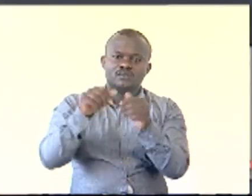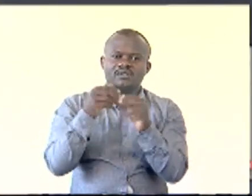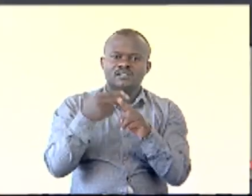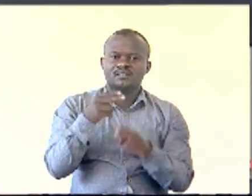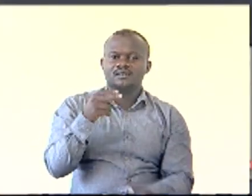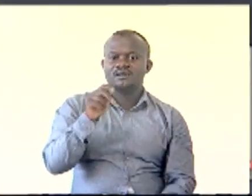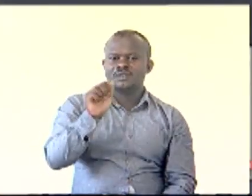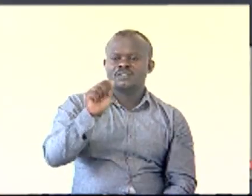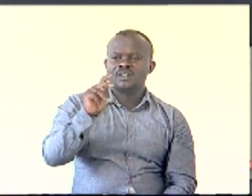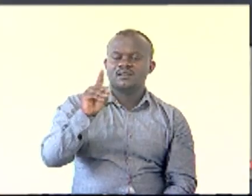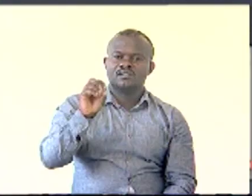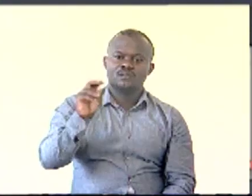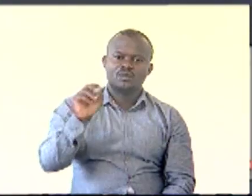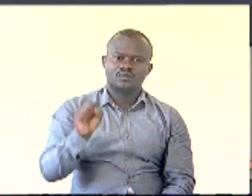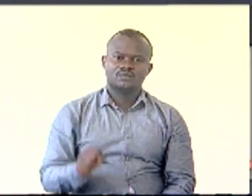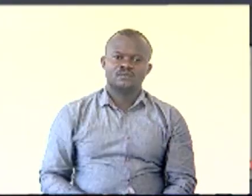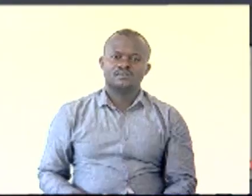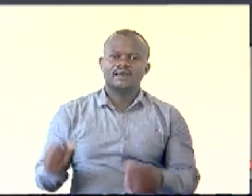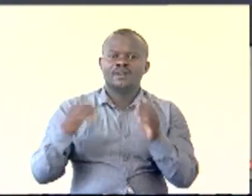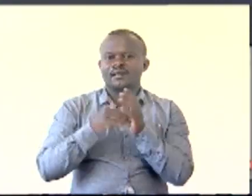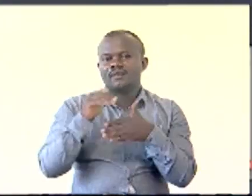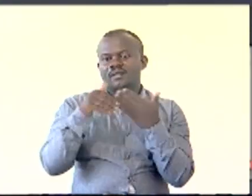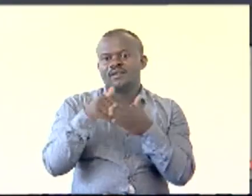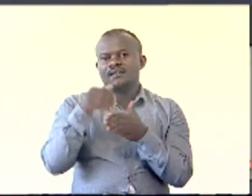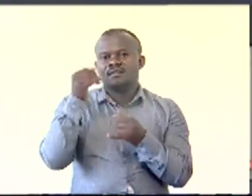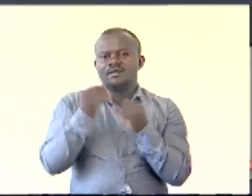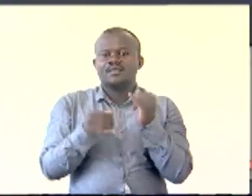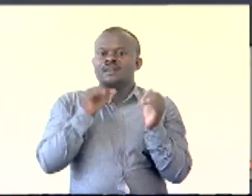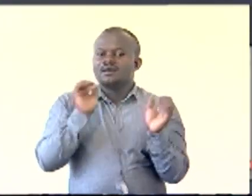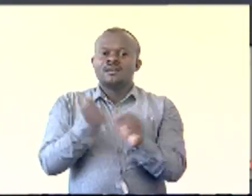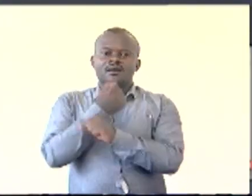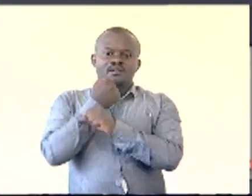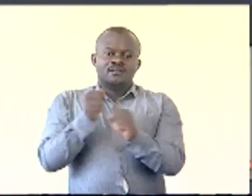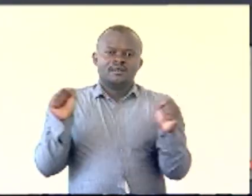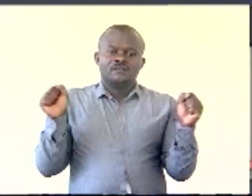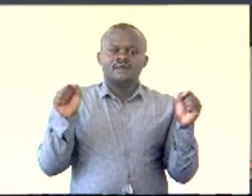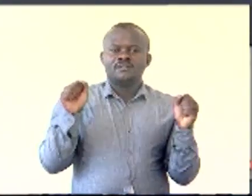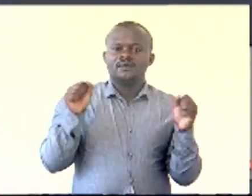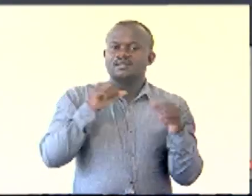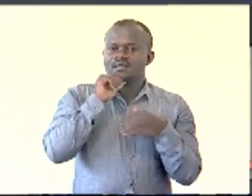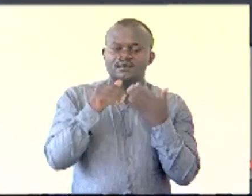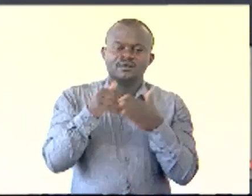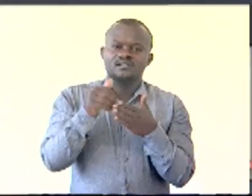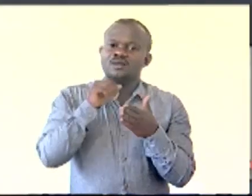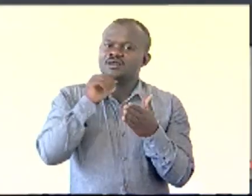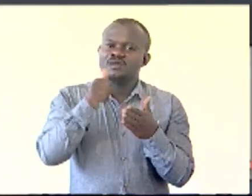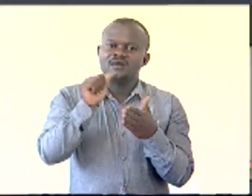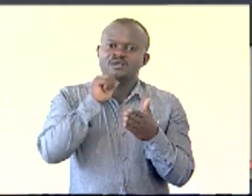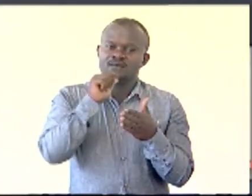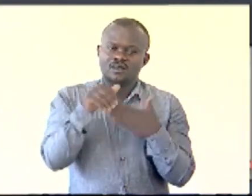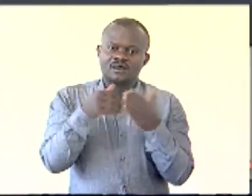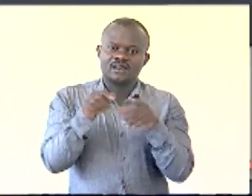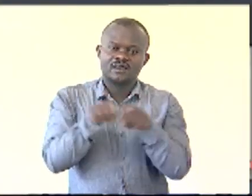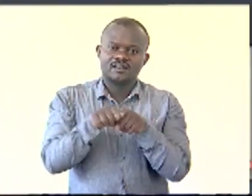to as a tendon. And they are inelastic. They are inelastic. They are not